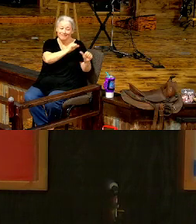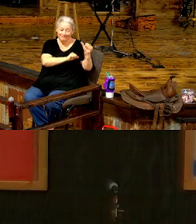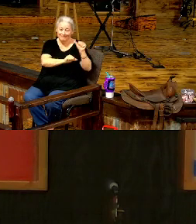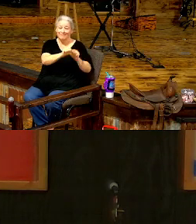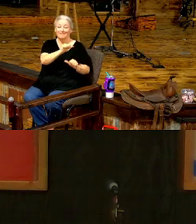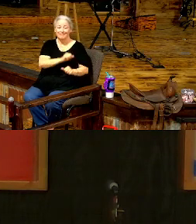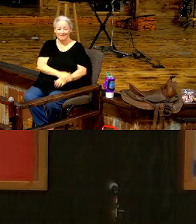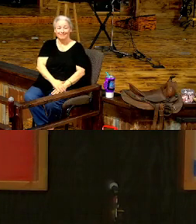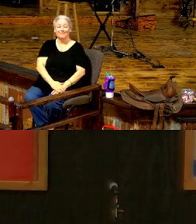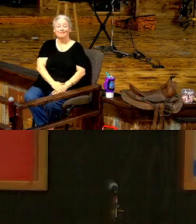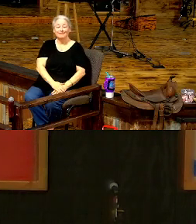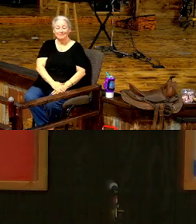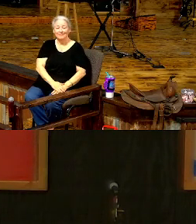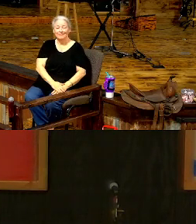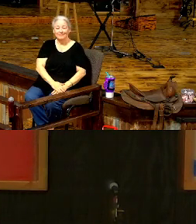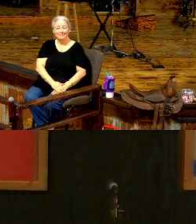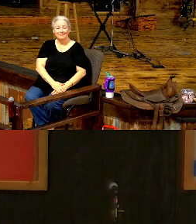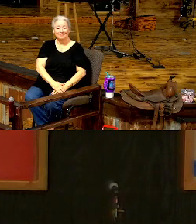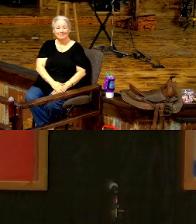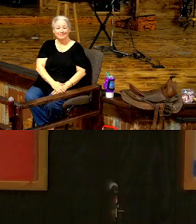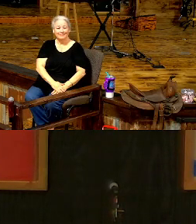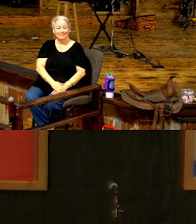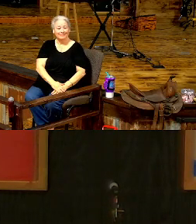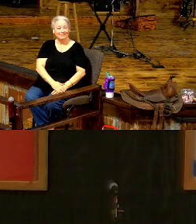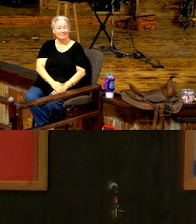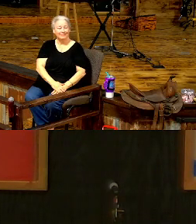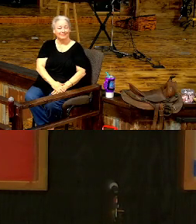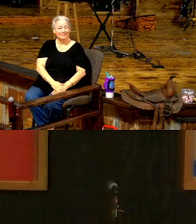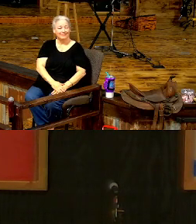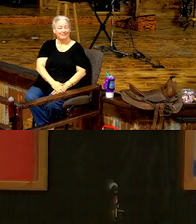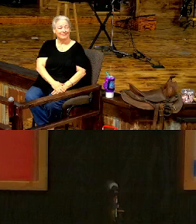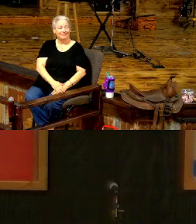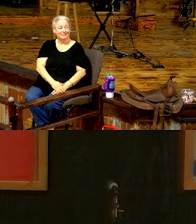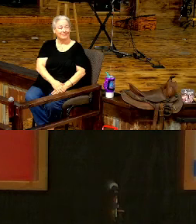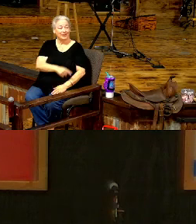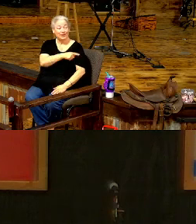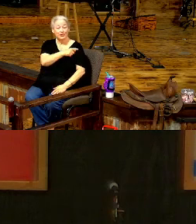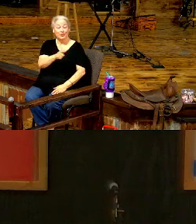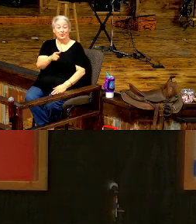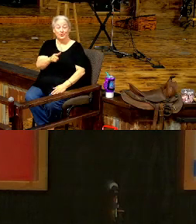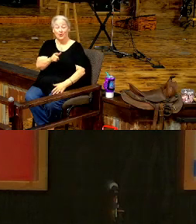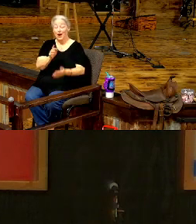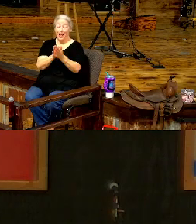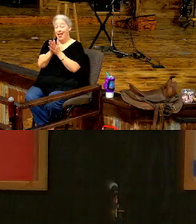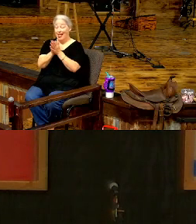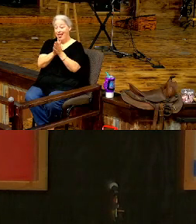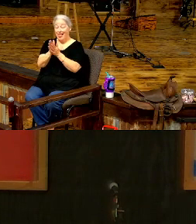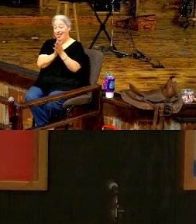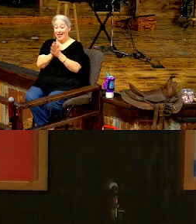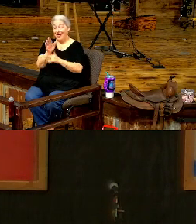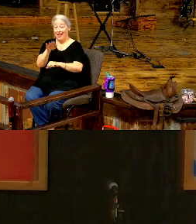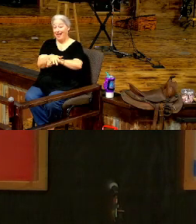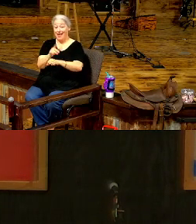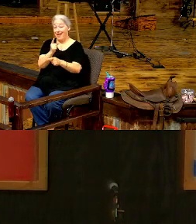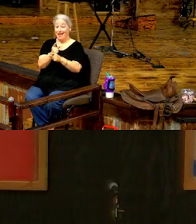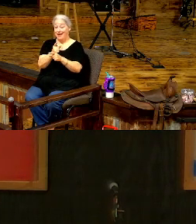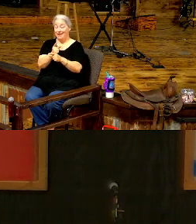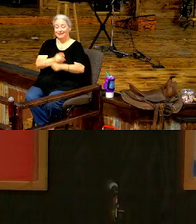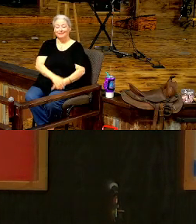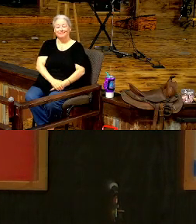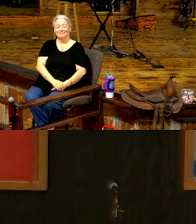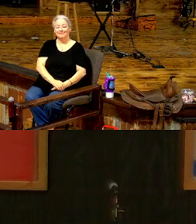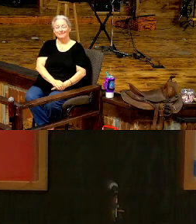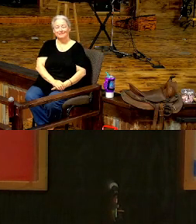Well, I can tell that y'all are really a lively crowd tonight. You know, at